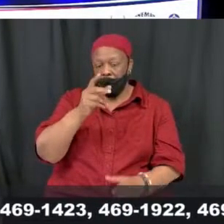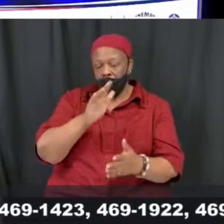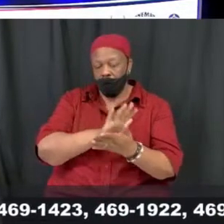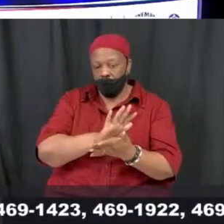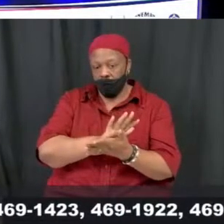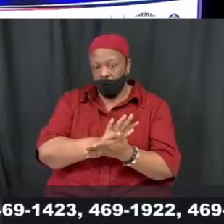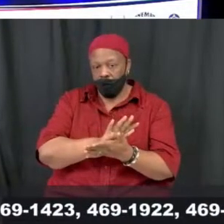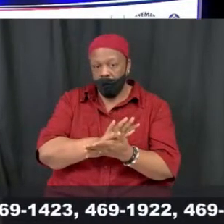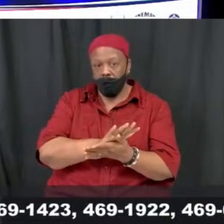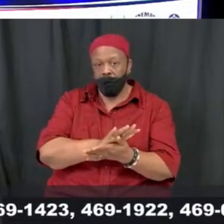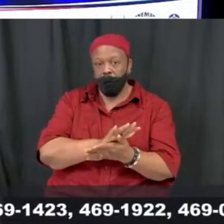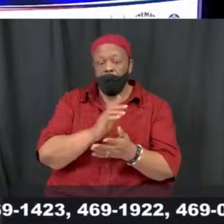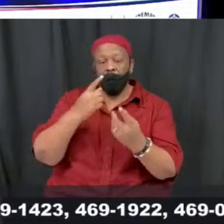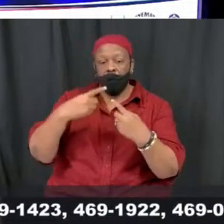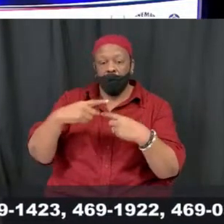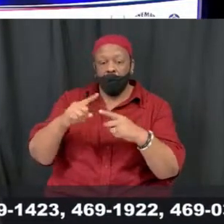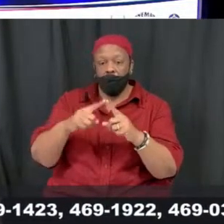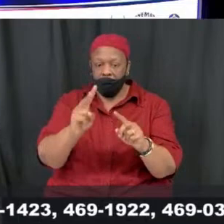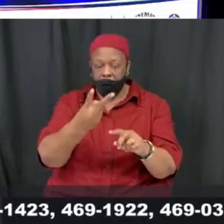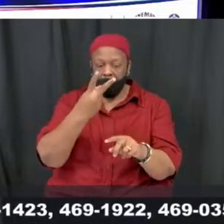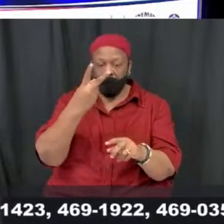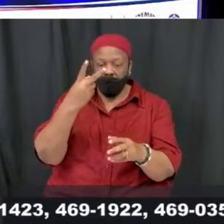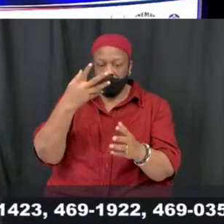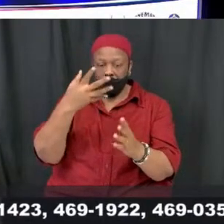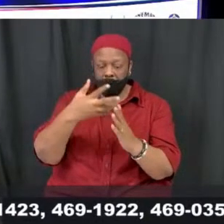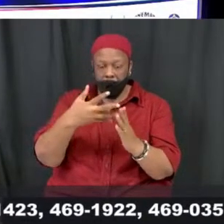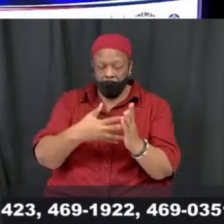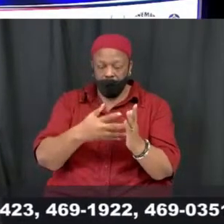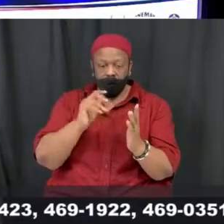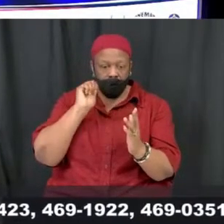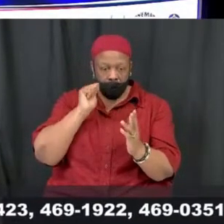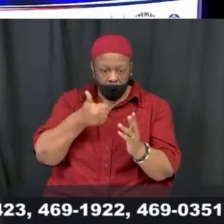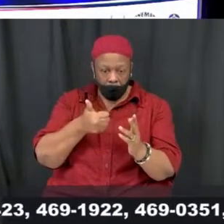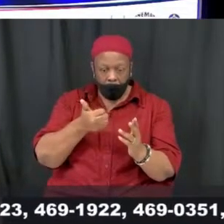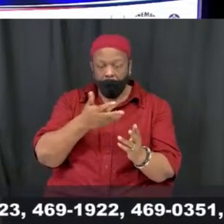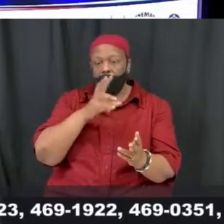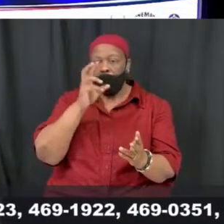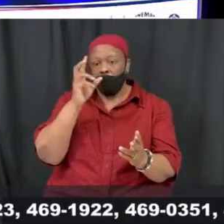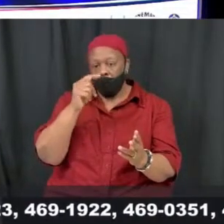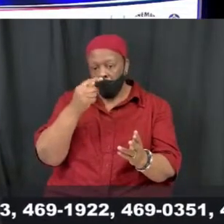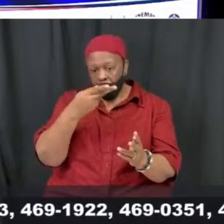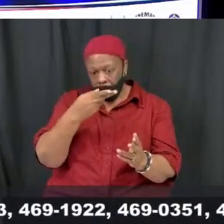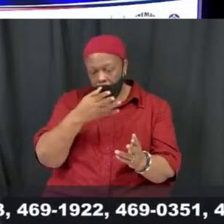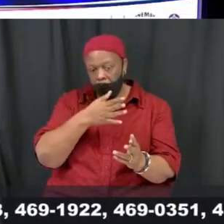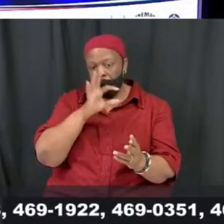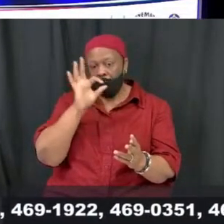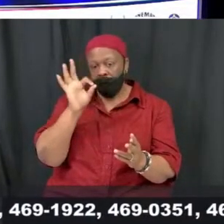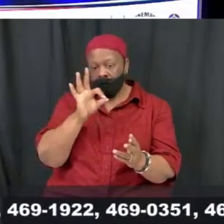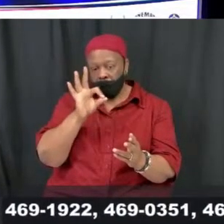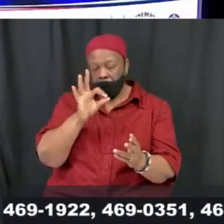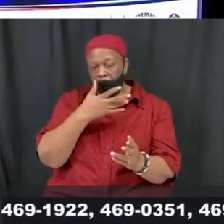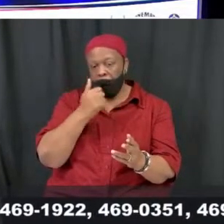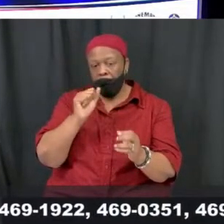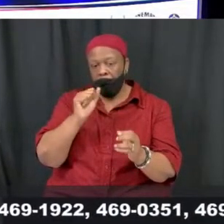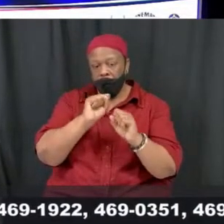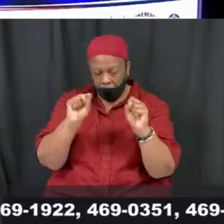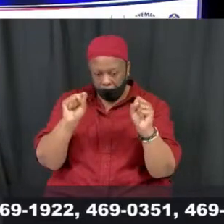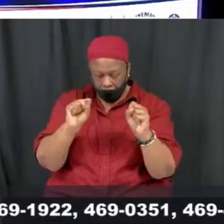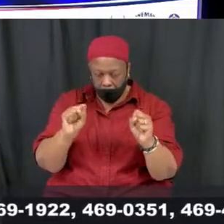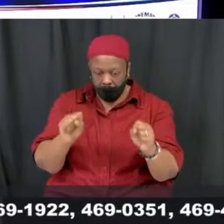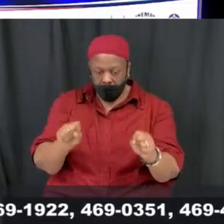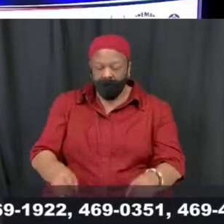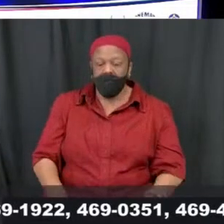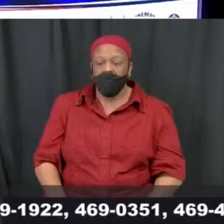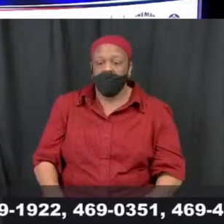being monitored. They are in self-quarantine. They are contacts of cases. They are in self-quarantine. They're being